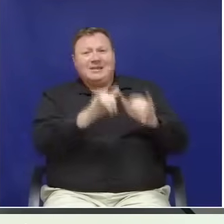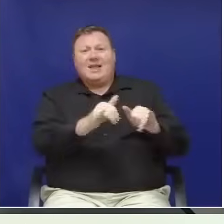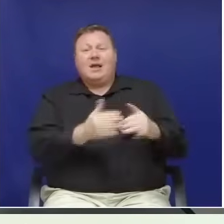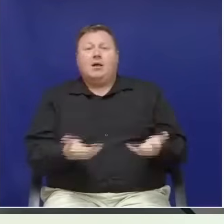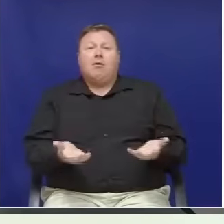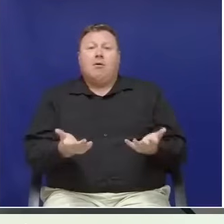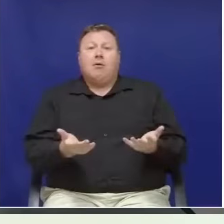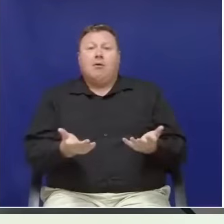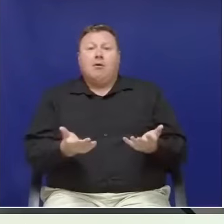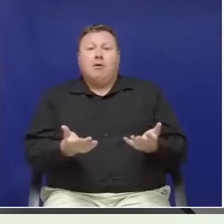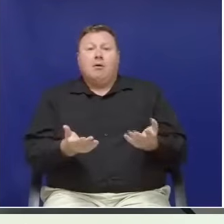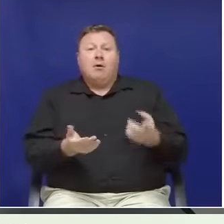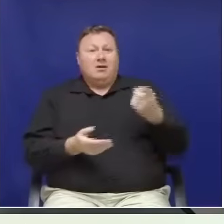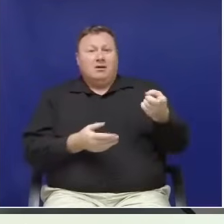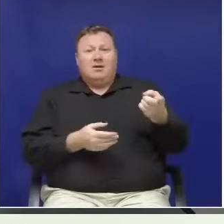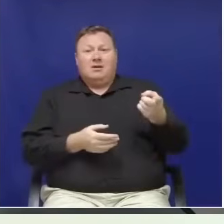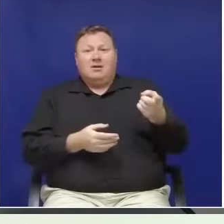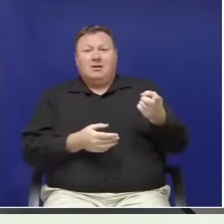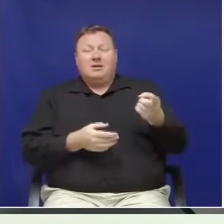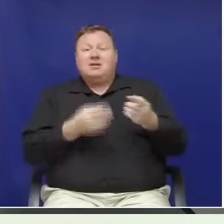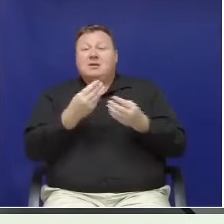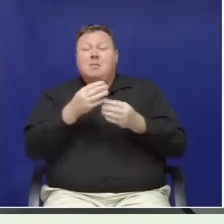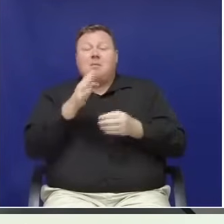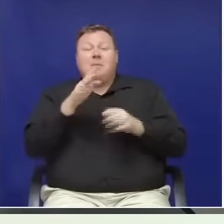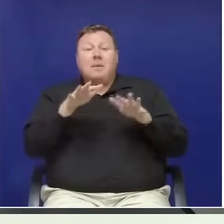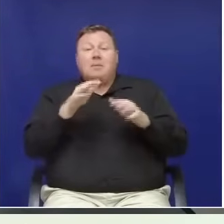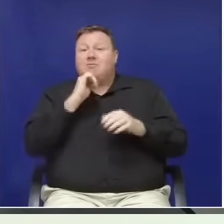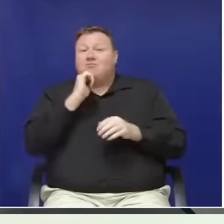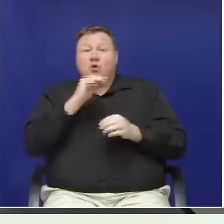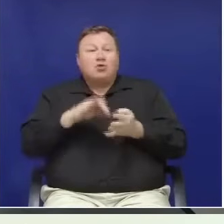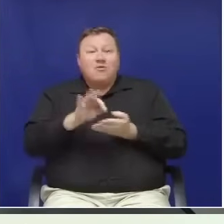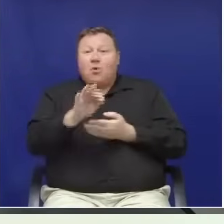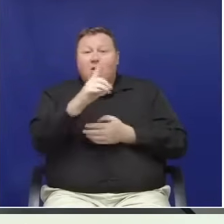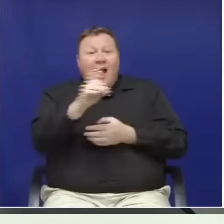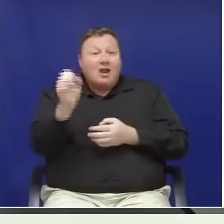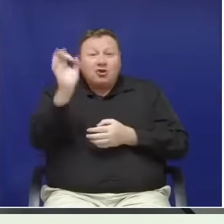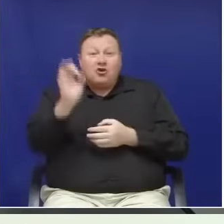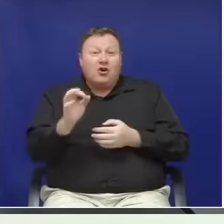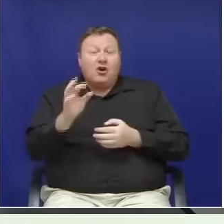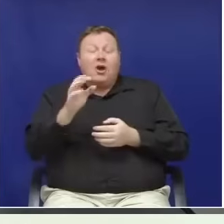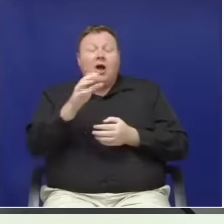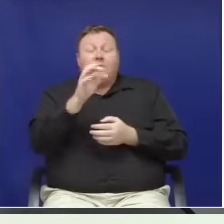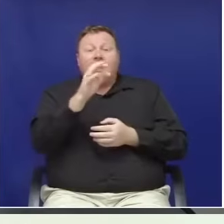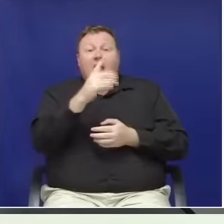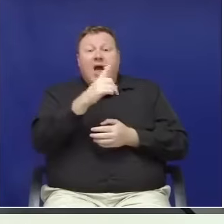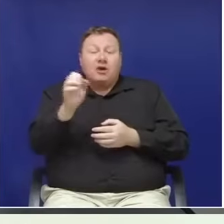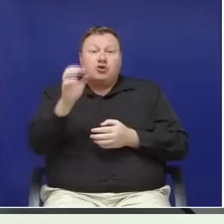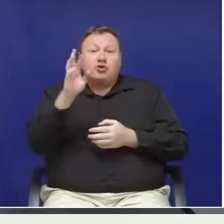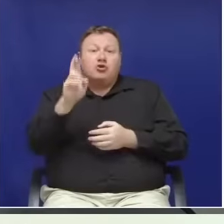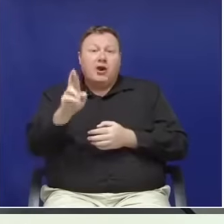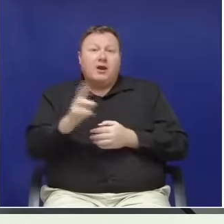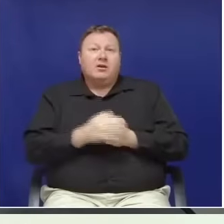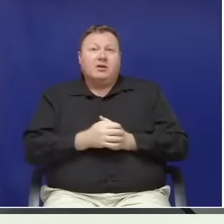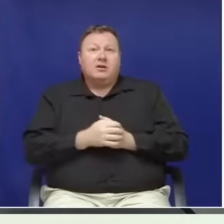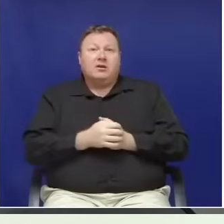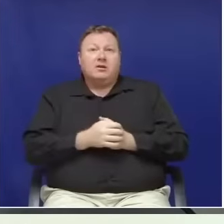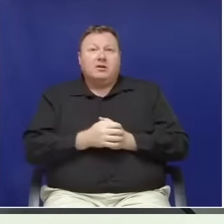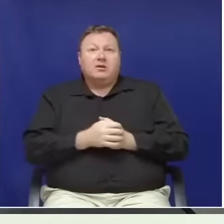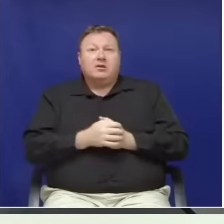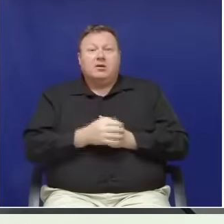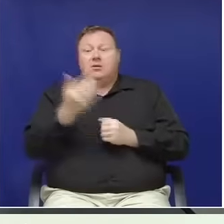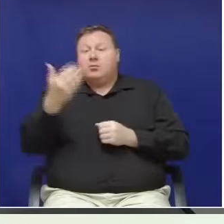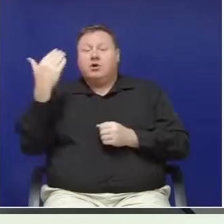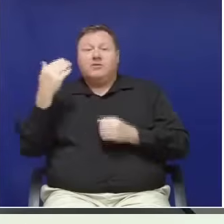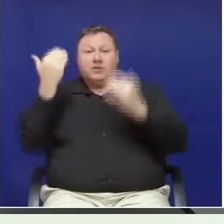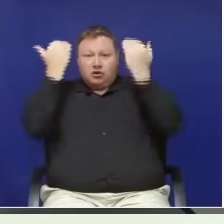couldn't afford a bail of 100 Rand. Now, the previous inspecting judge, Judge Cameron, started